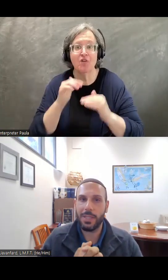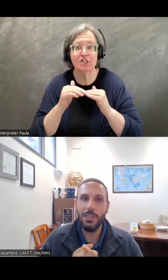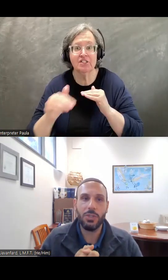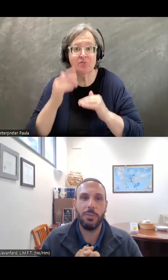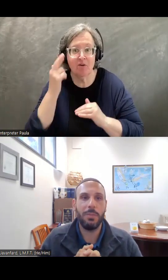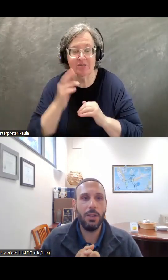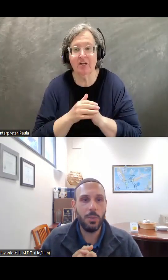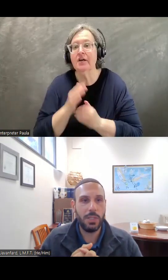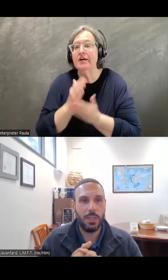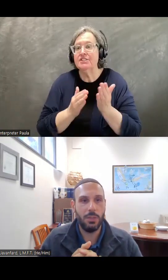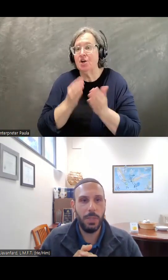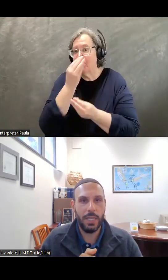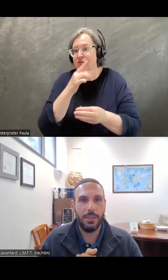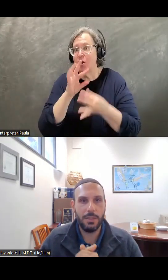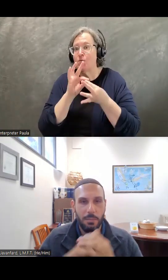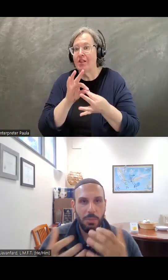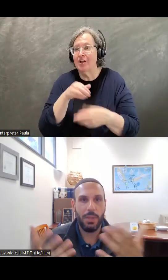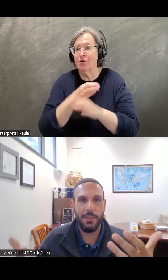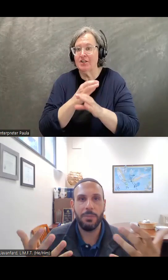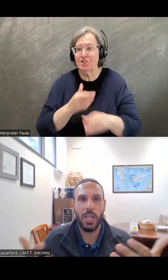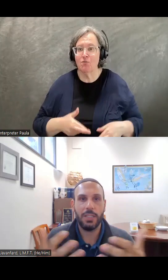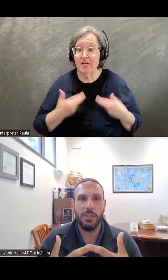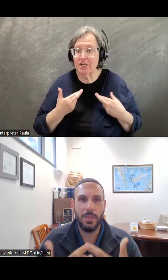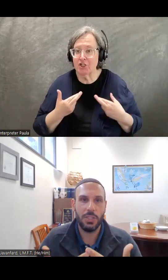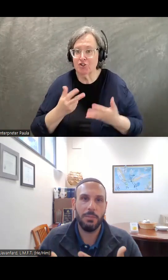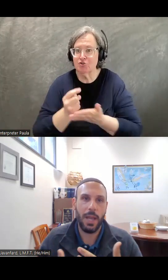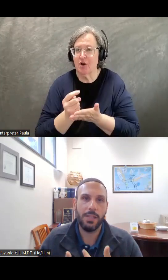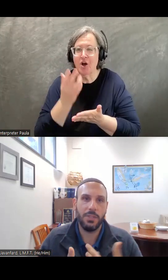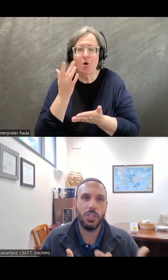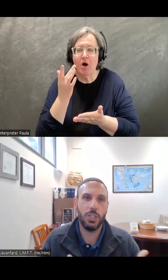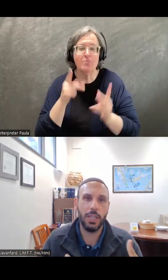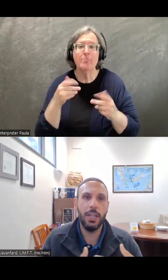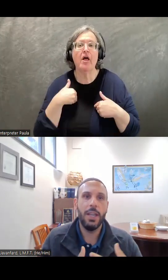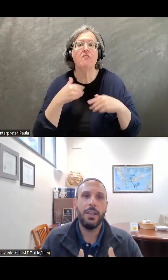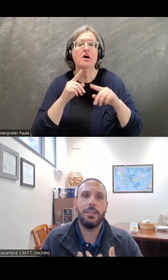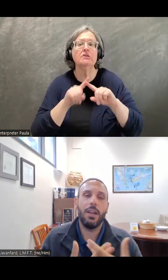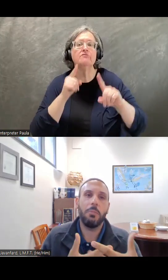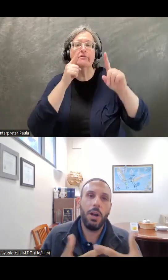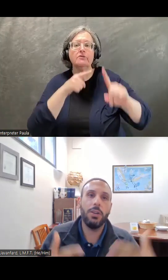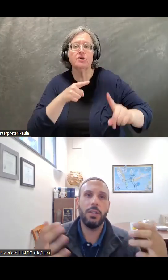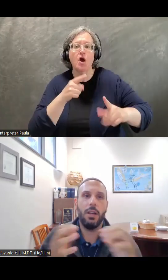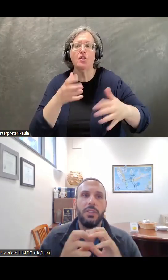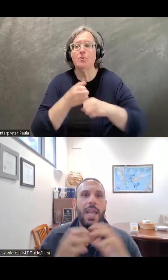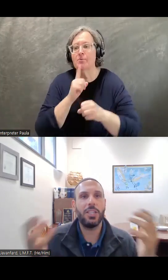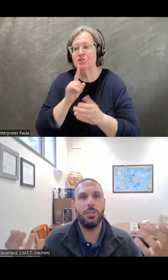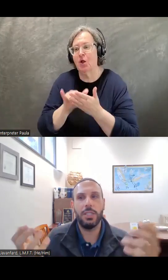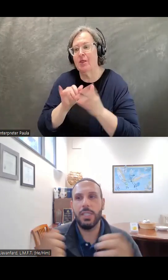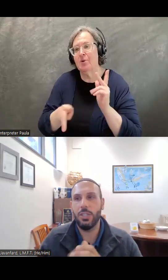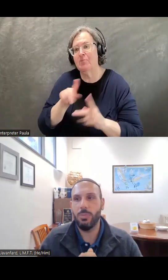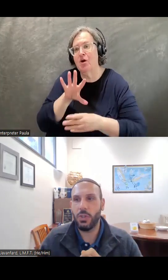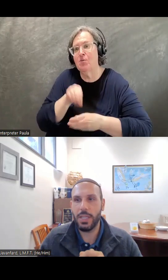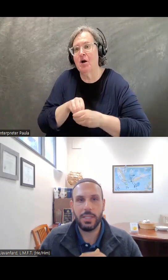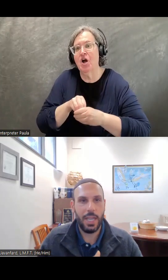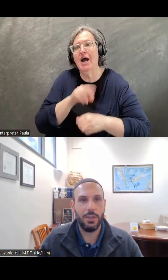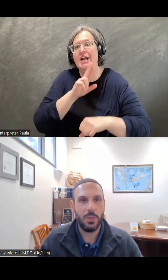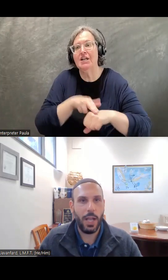crisis residential treatment may also be skewed because people have an objective and a mission in mind of ensuring that they are part of the national